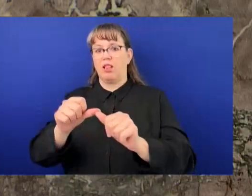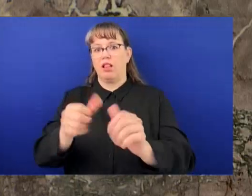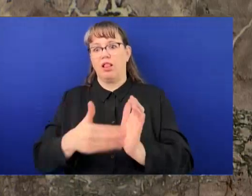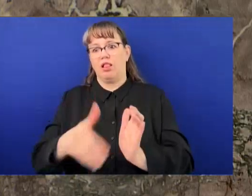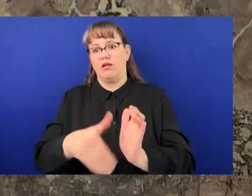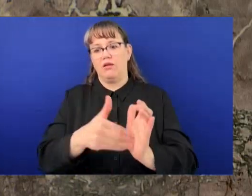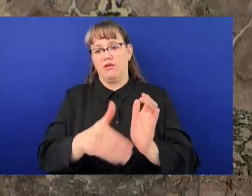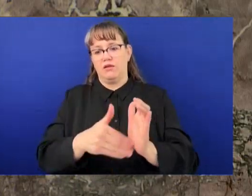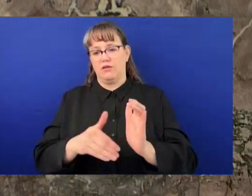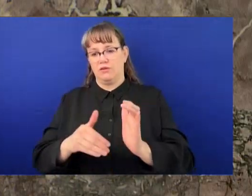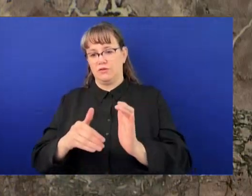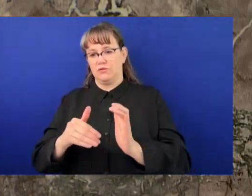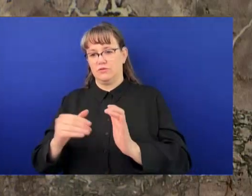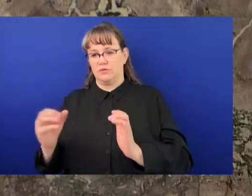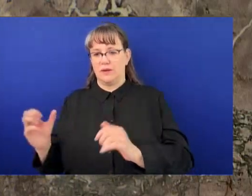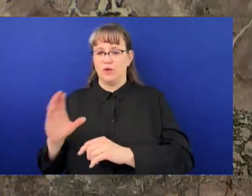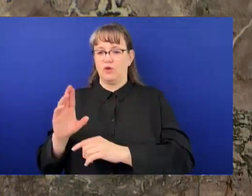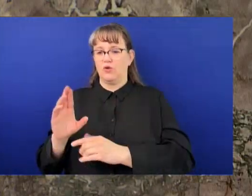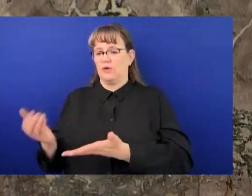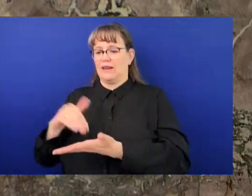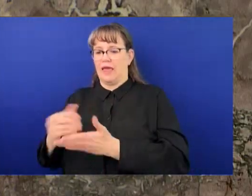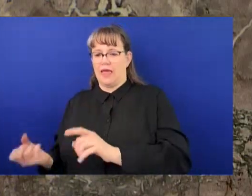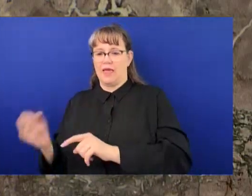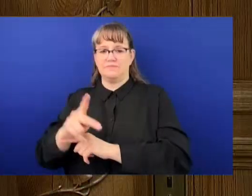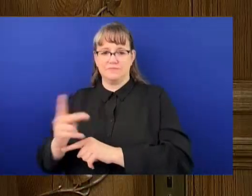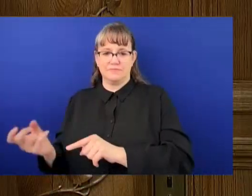working with the member to get this work done. Thank you.